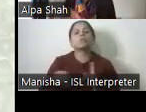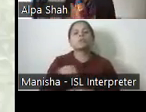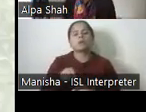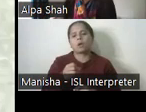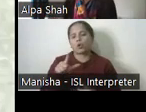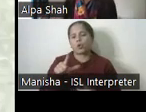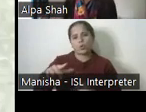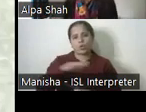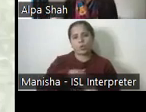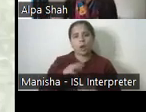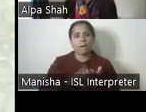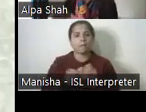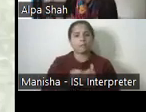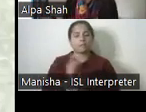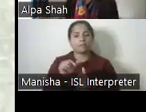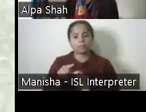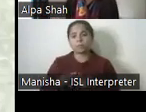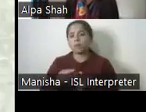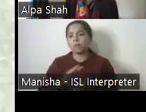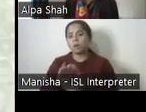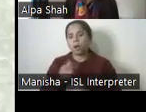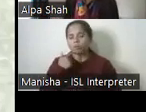local Mahua and Harya is seen as an